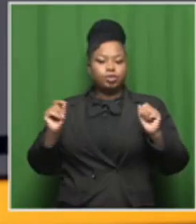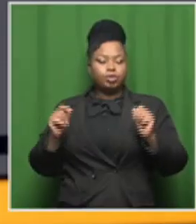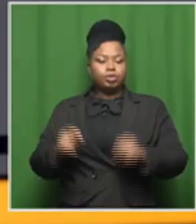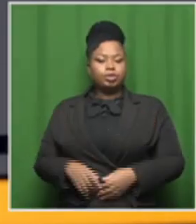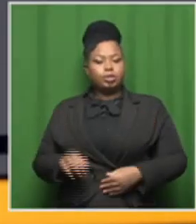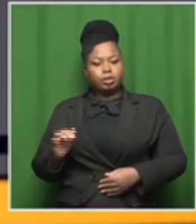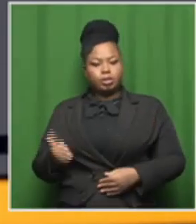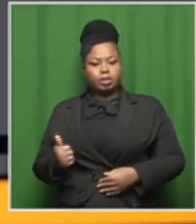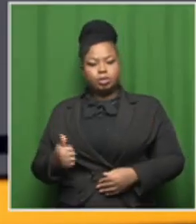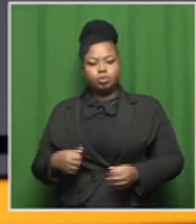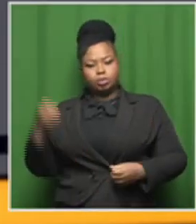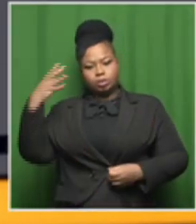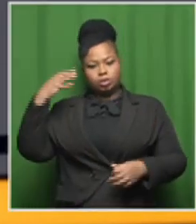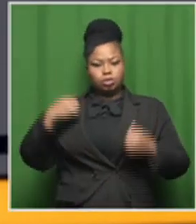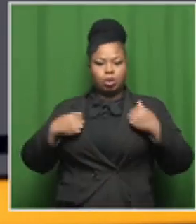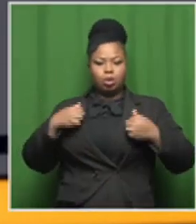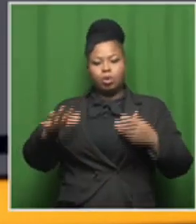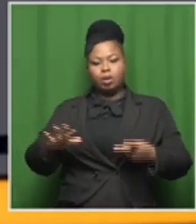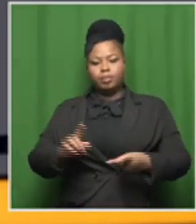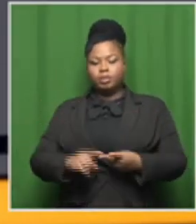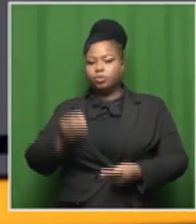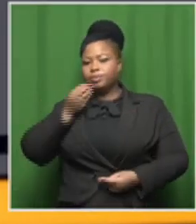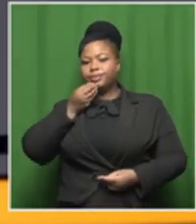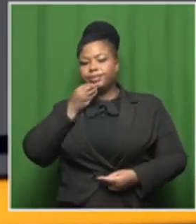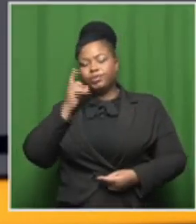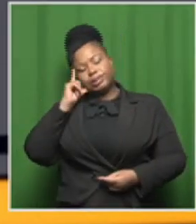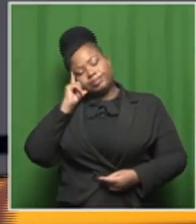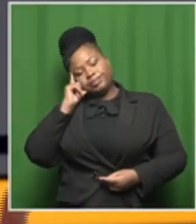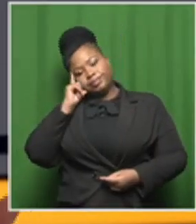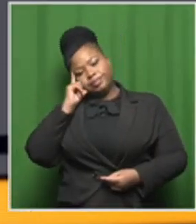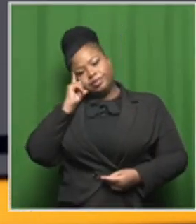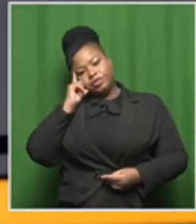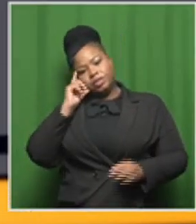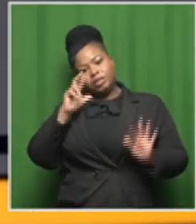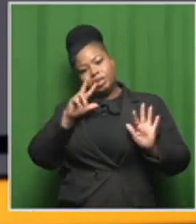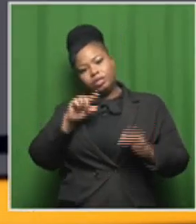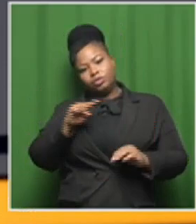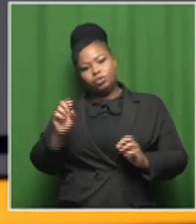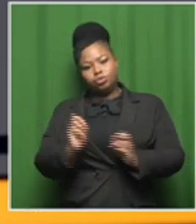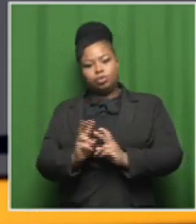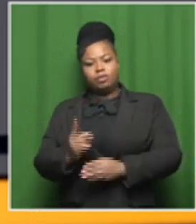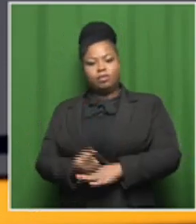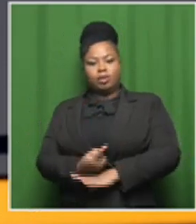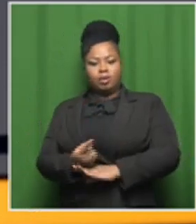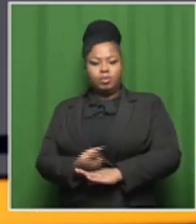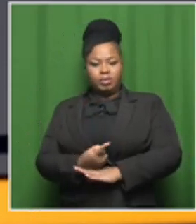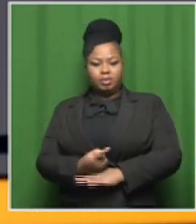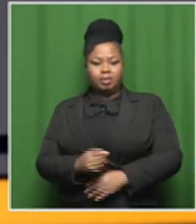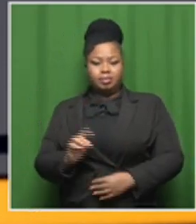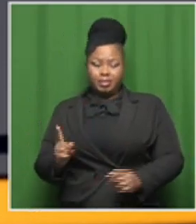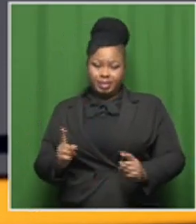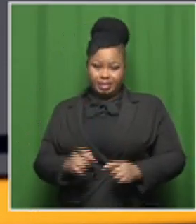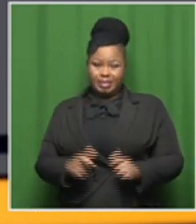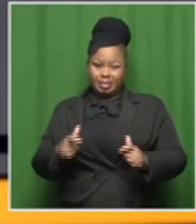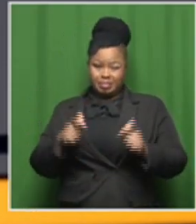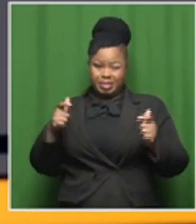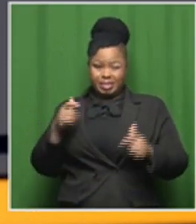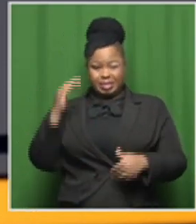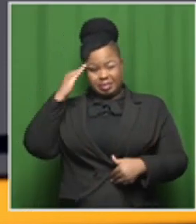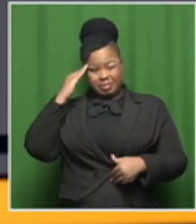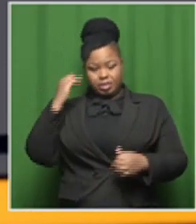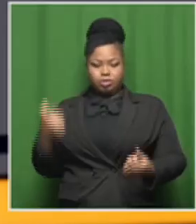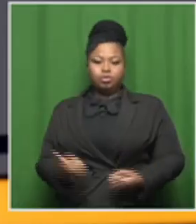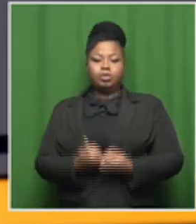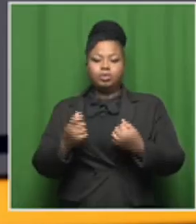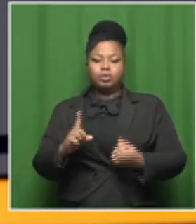and have a shower, you go and have something to eat, and you sleep for 8 to 12 hours. So at the Deca, the biggest mental challenge was